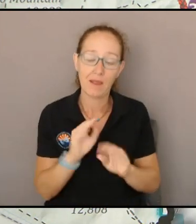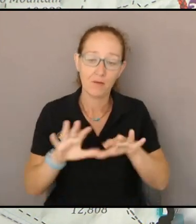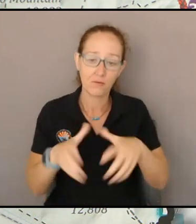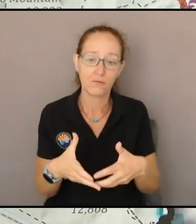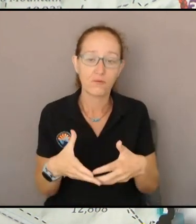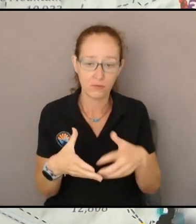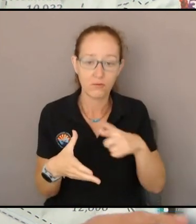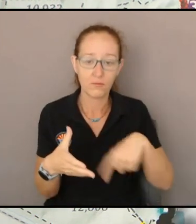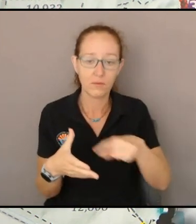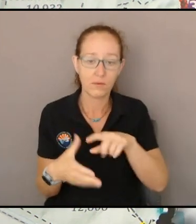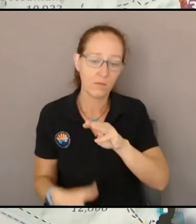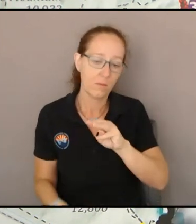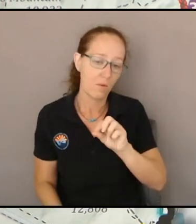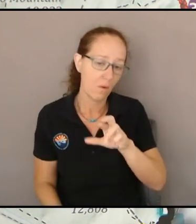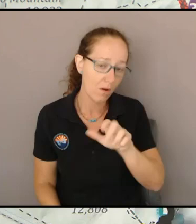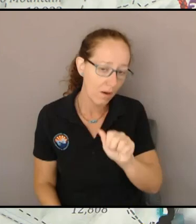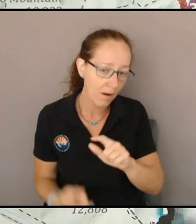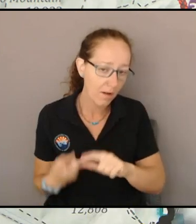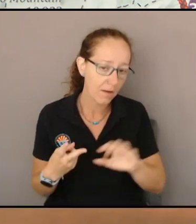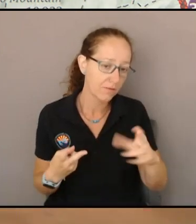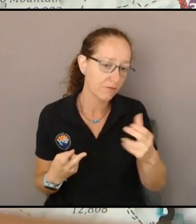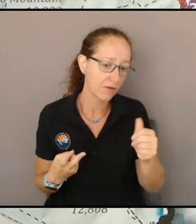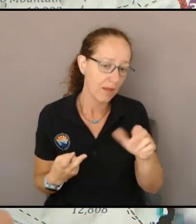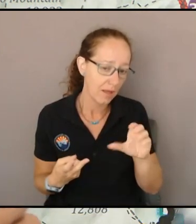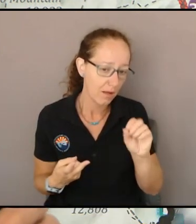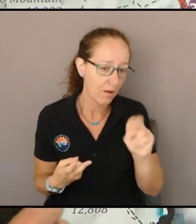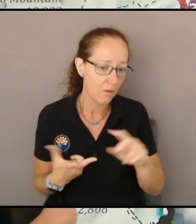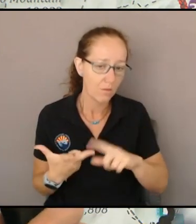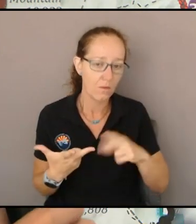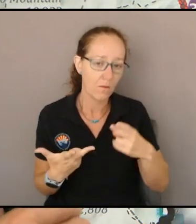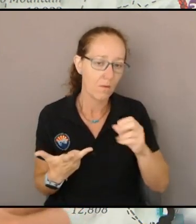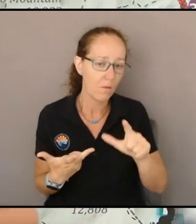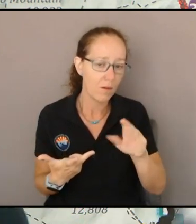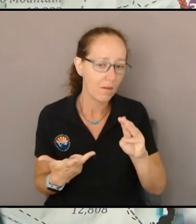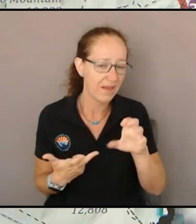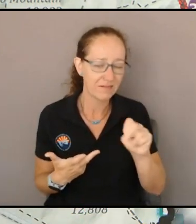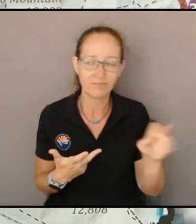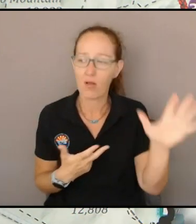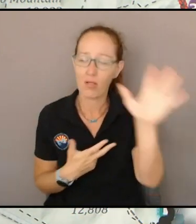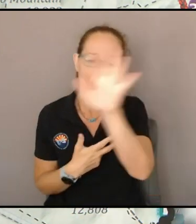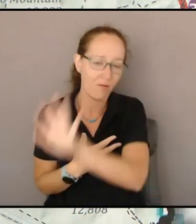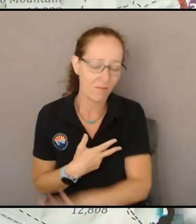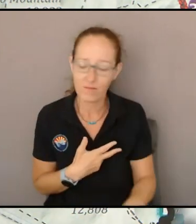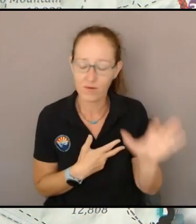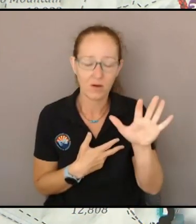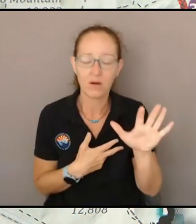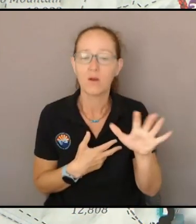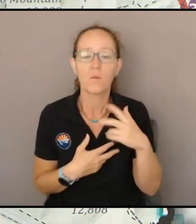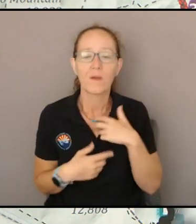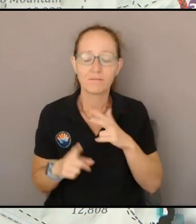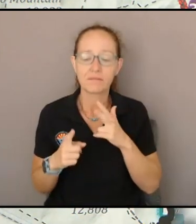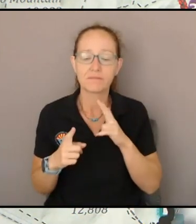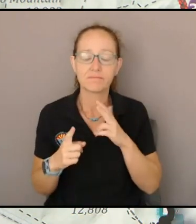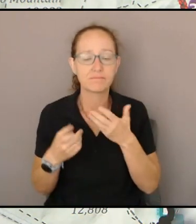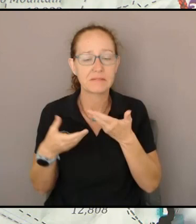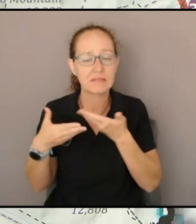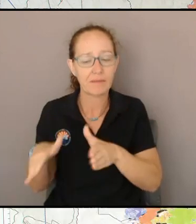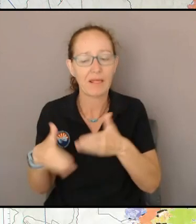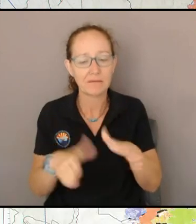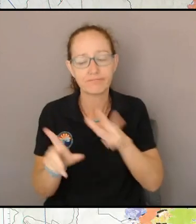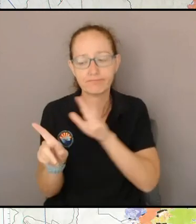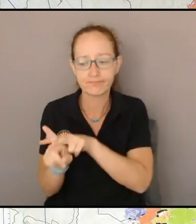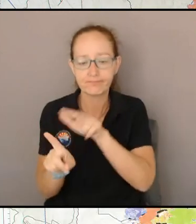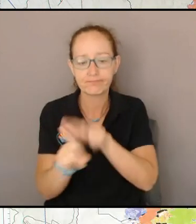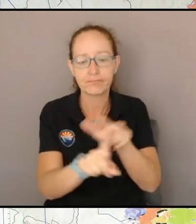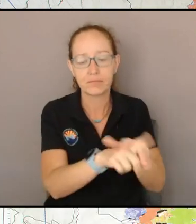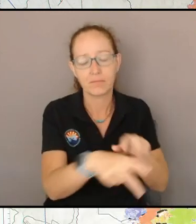area of Mora, Chacon, Hallman, all over in here. They're split up into three different task forces, and they have a few different crews